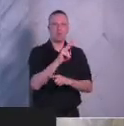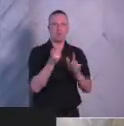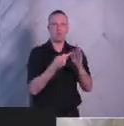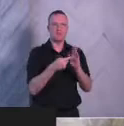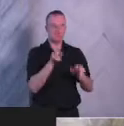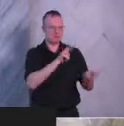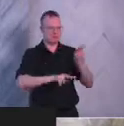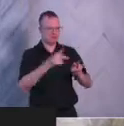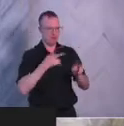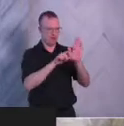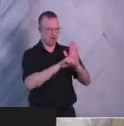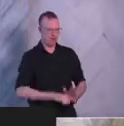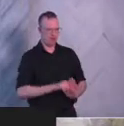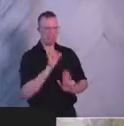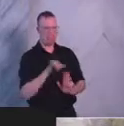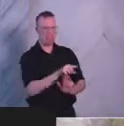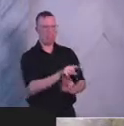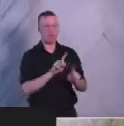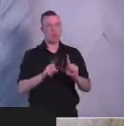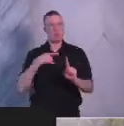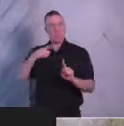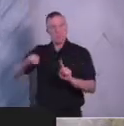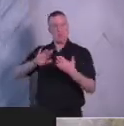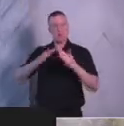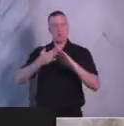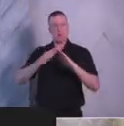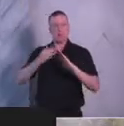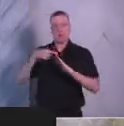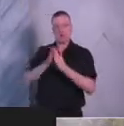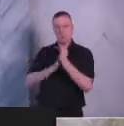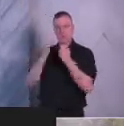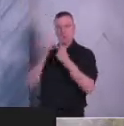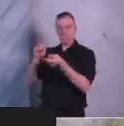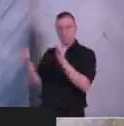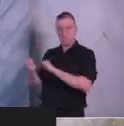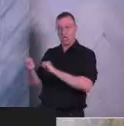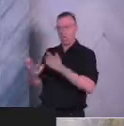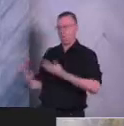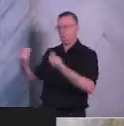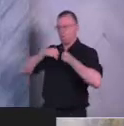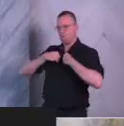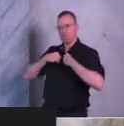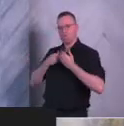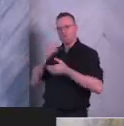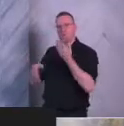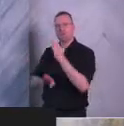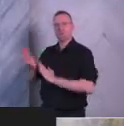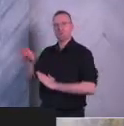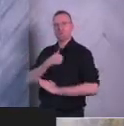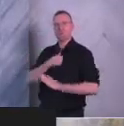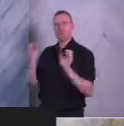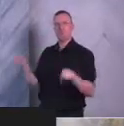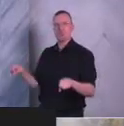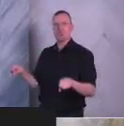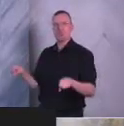of things. But I think that as a community here, we can be the change that we want to see in our world. And we have that responsibility. And